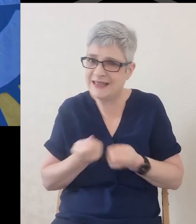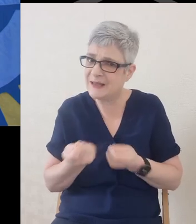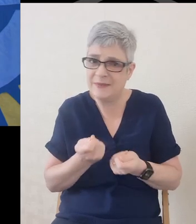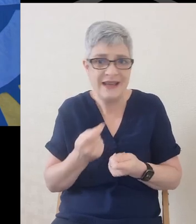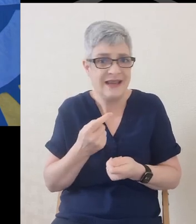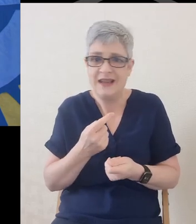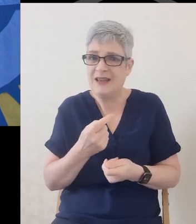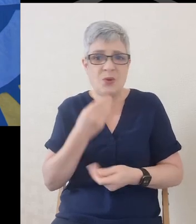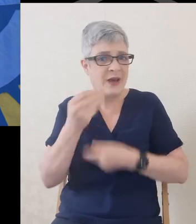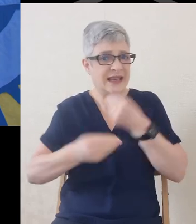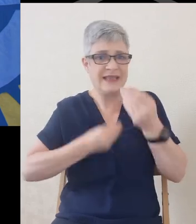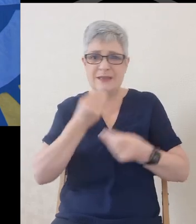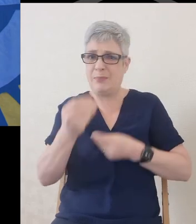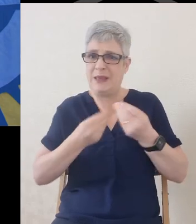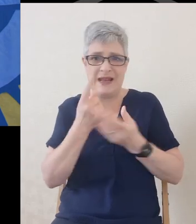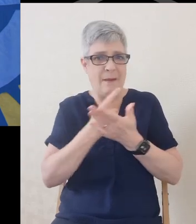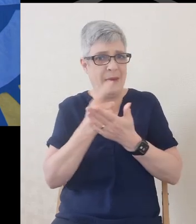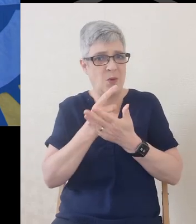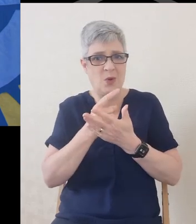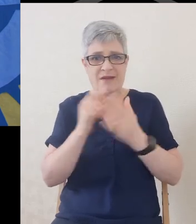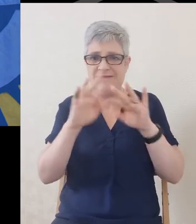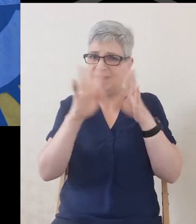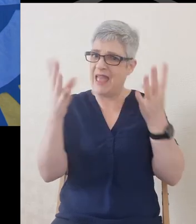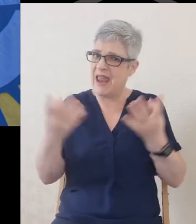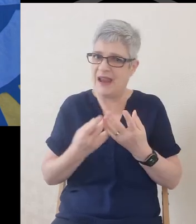this, he wasn't speaking about an earthly